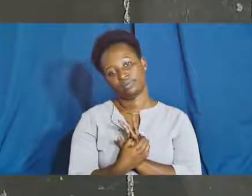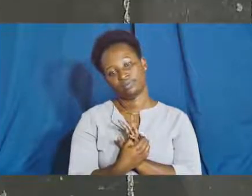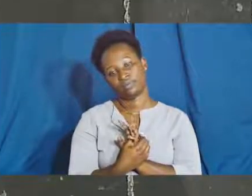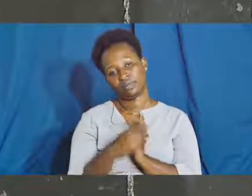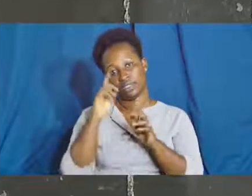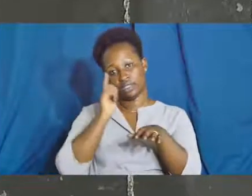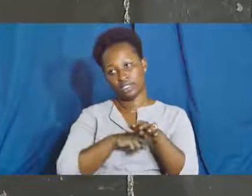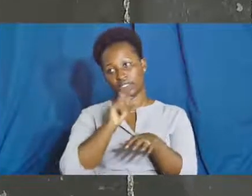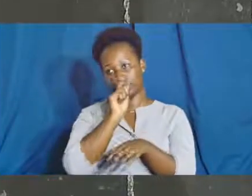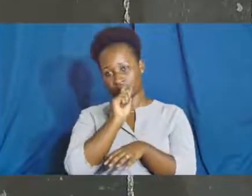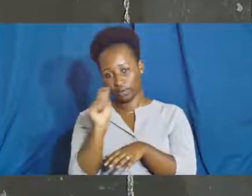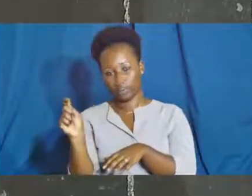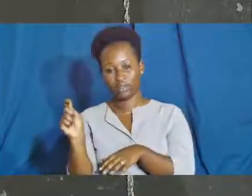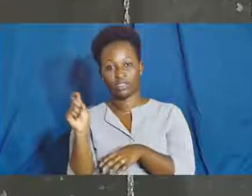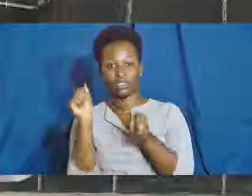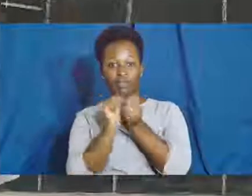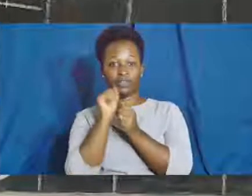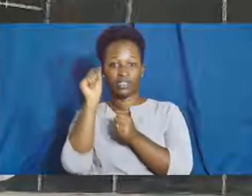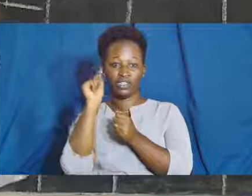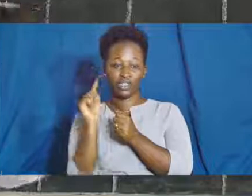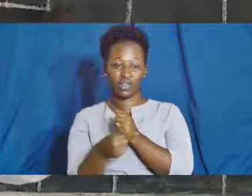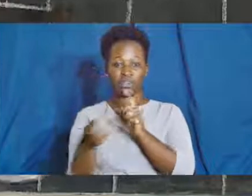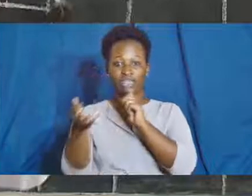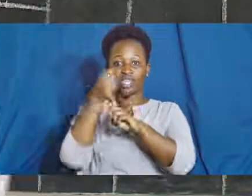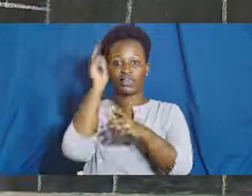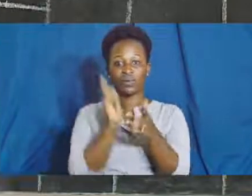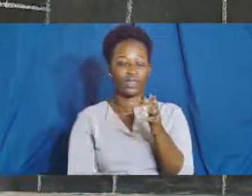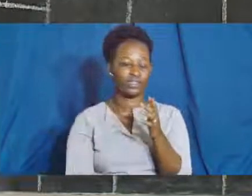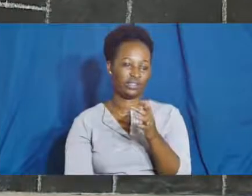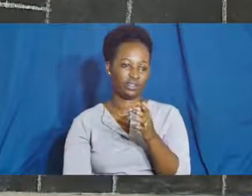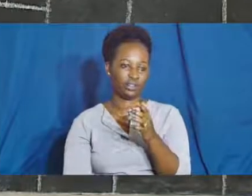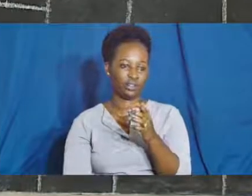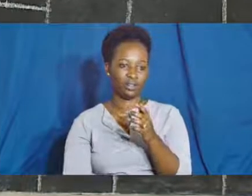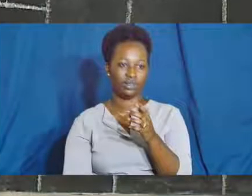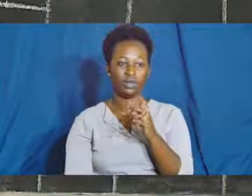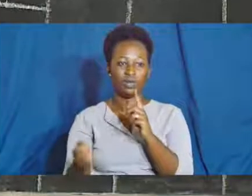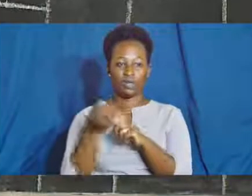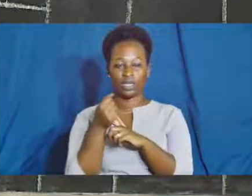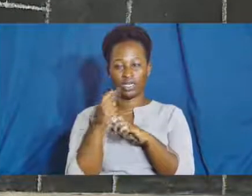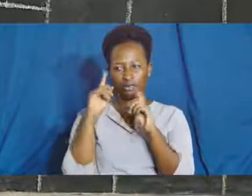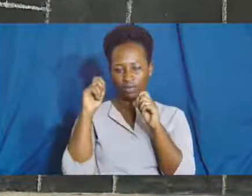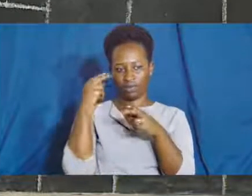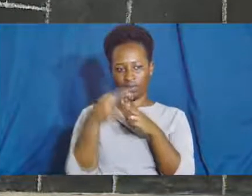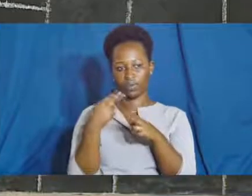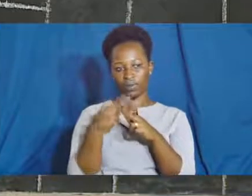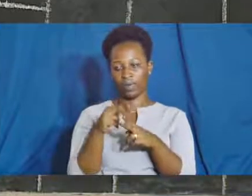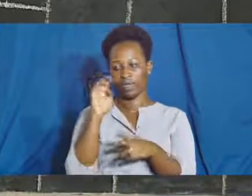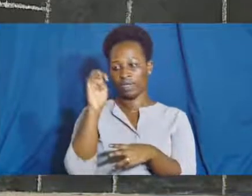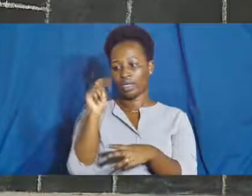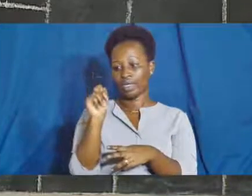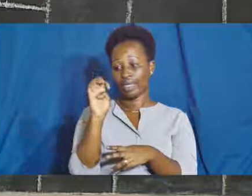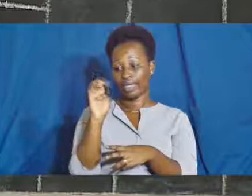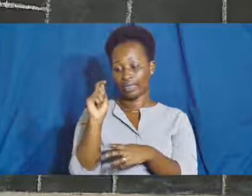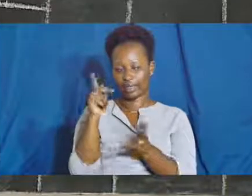When you subtract 15,000, what do you get? So you have to get a figure which will be called net